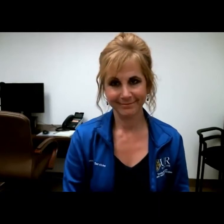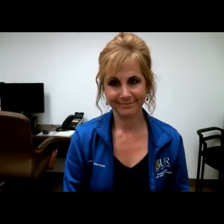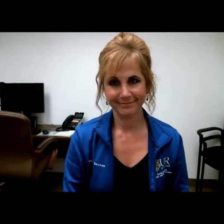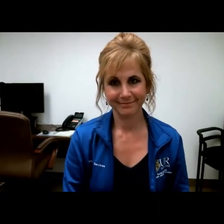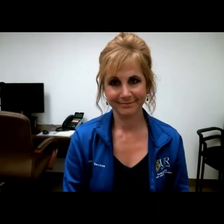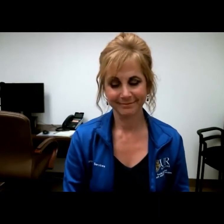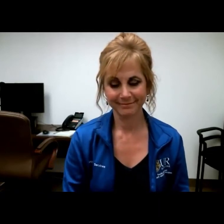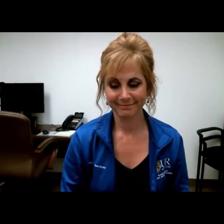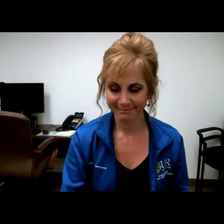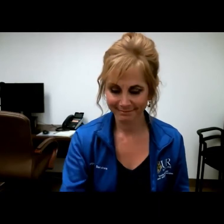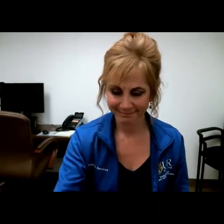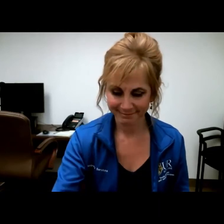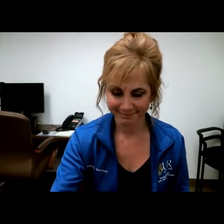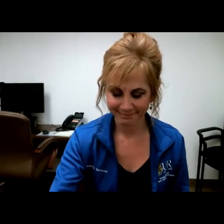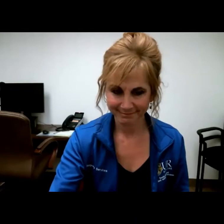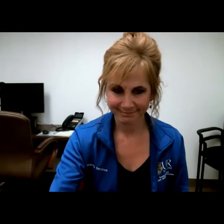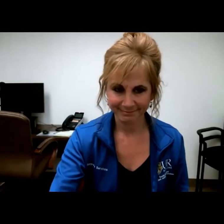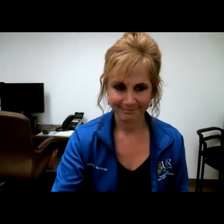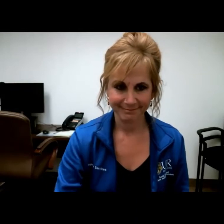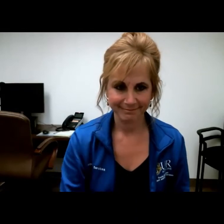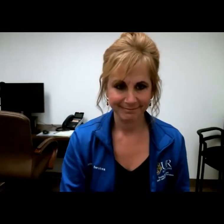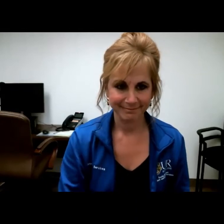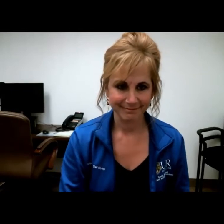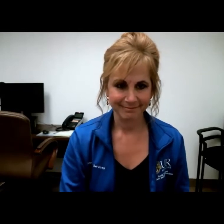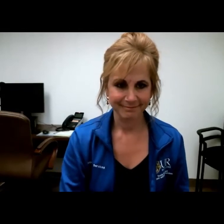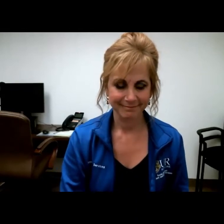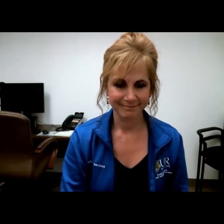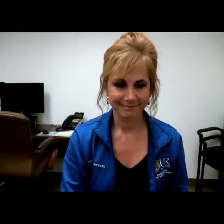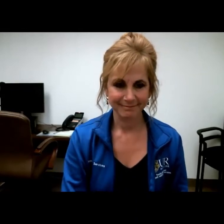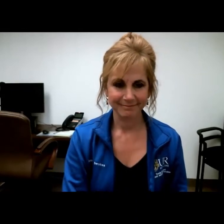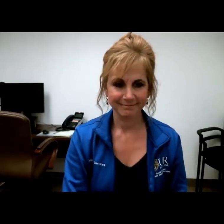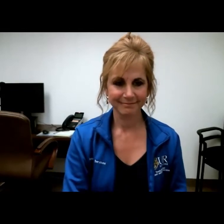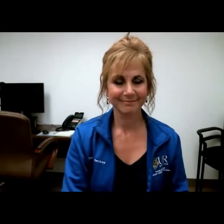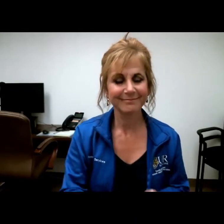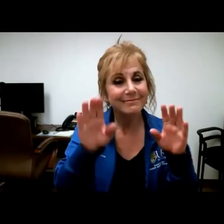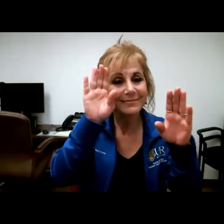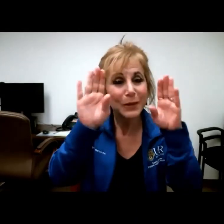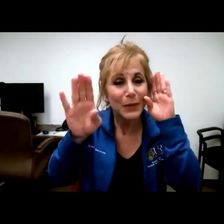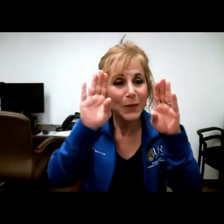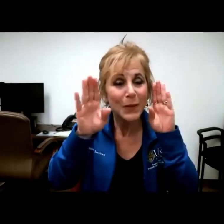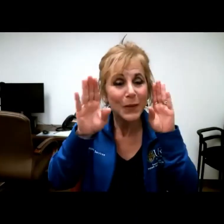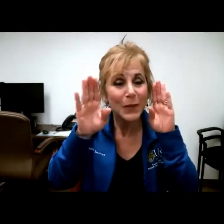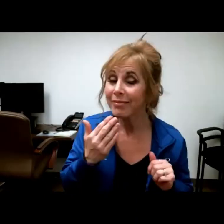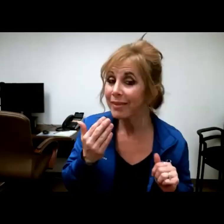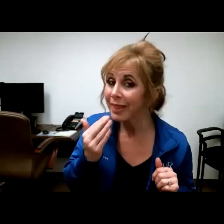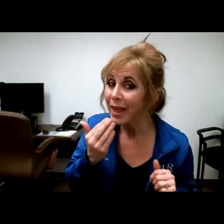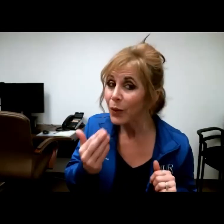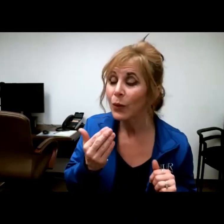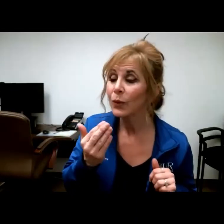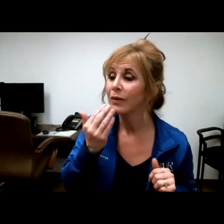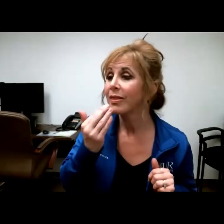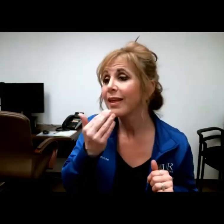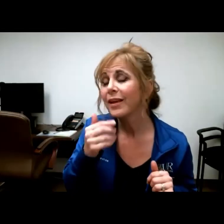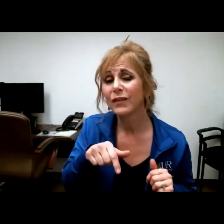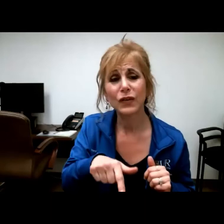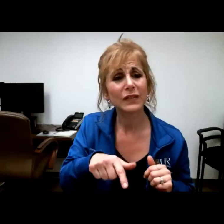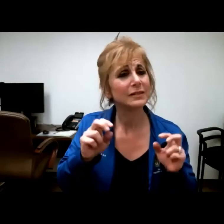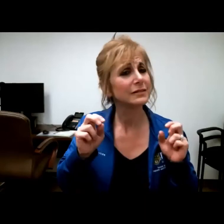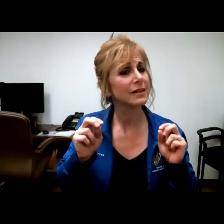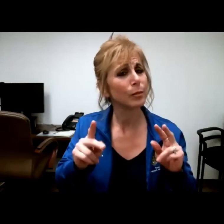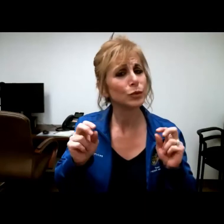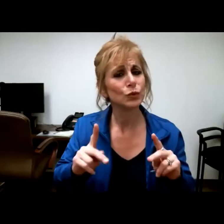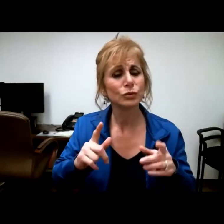So I'll start again. Thank you, Reverend Johnson and everyone else for giving us the opportunity